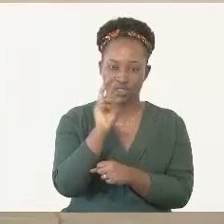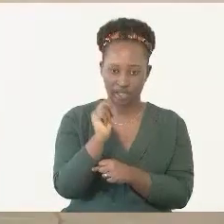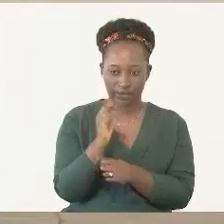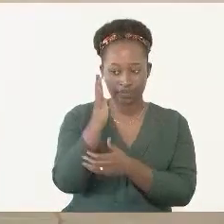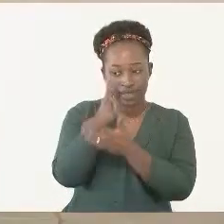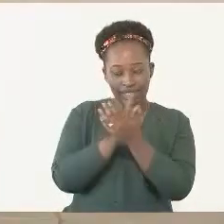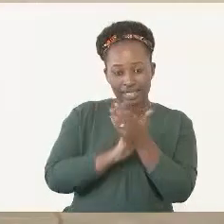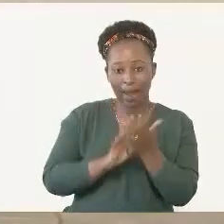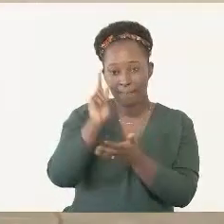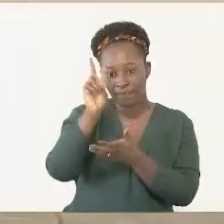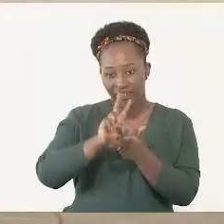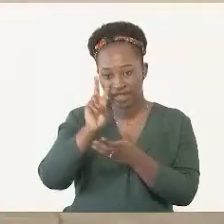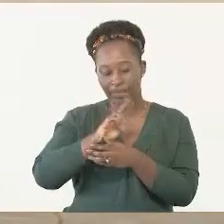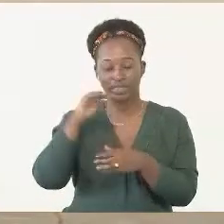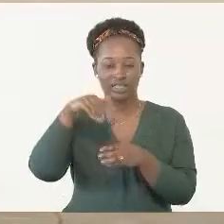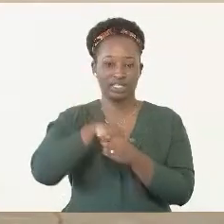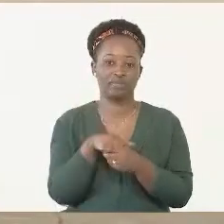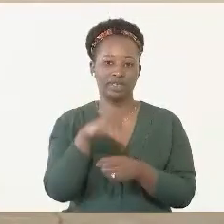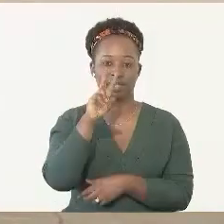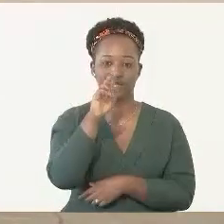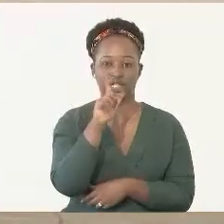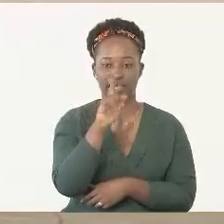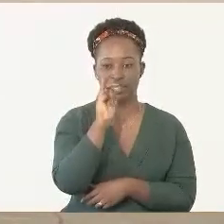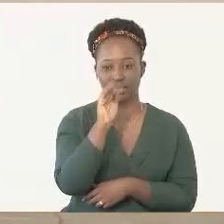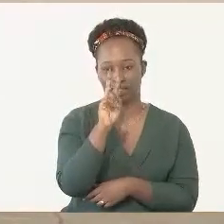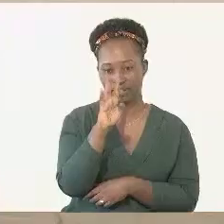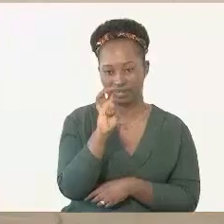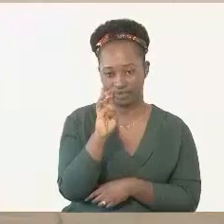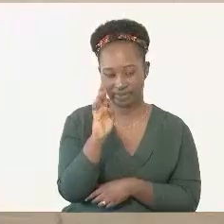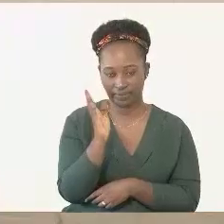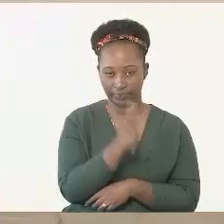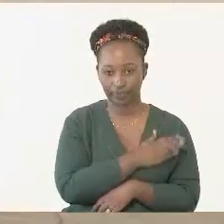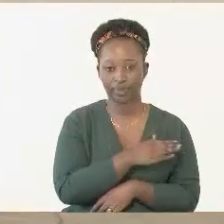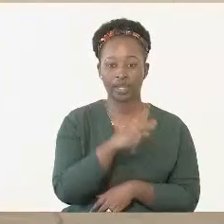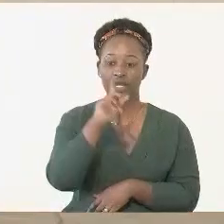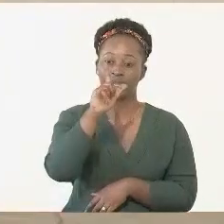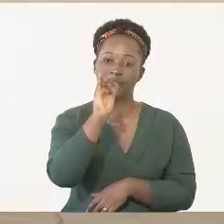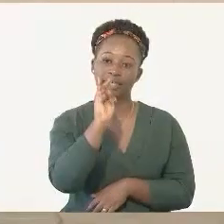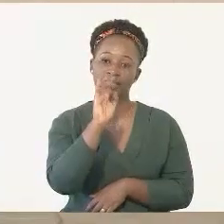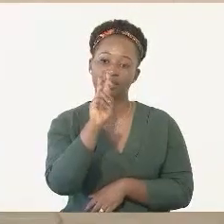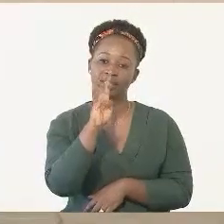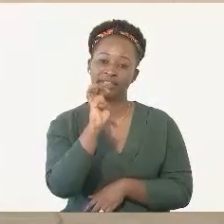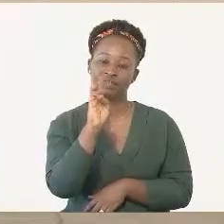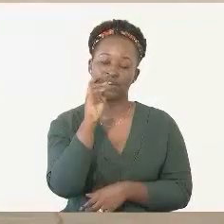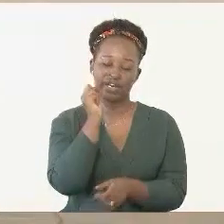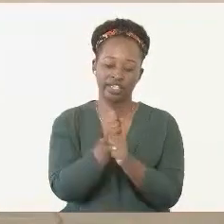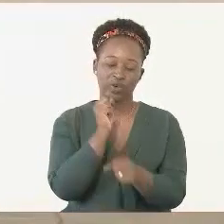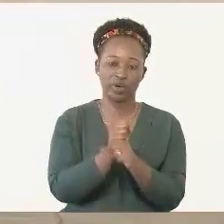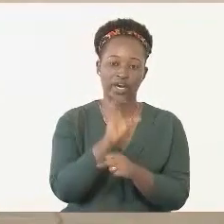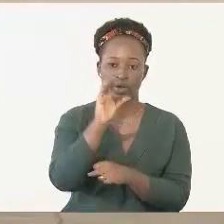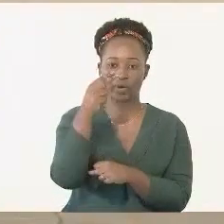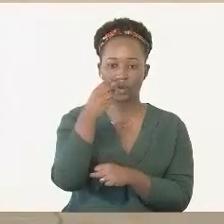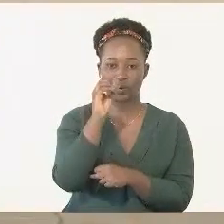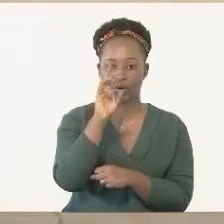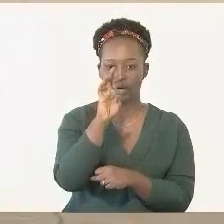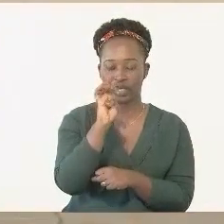liver produces cholesterol, which is needed in the formation of cell membranes. The liver produces